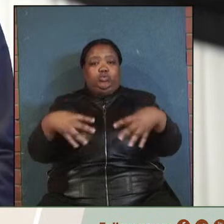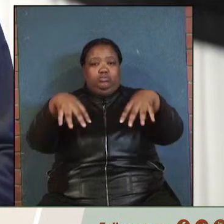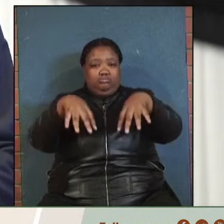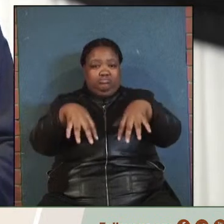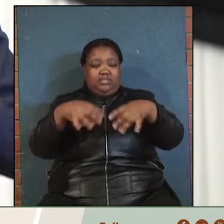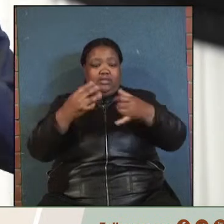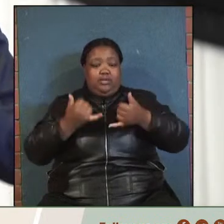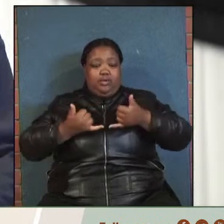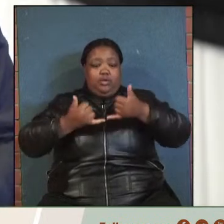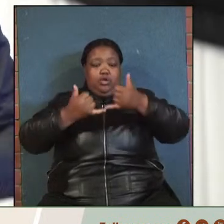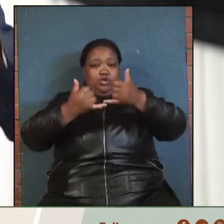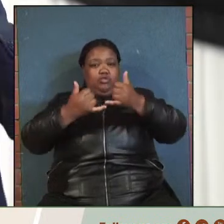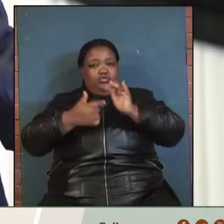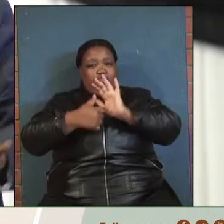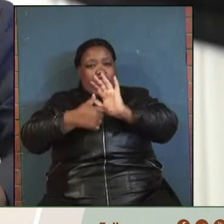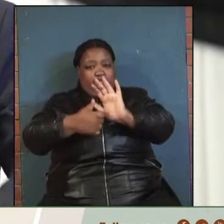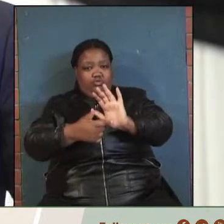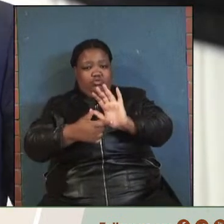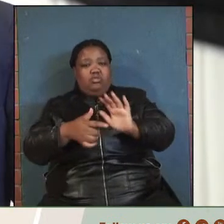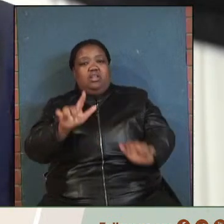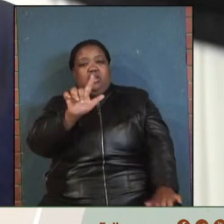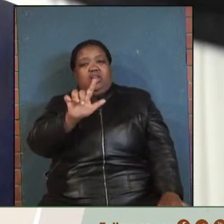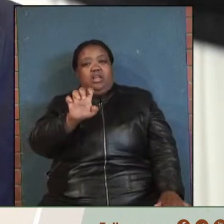them. Lekwa Shandu.